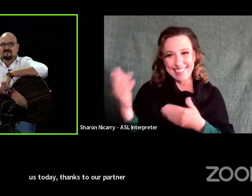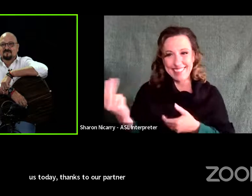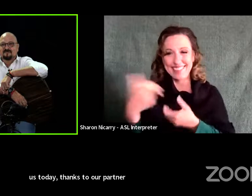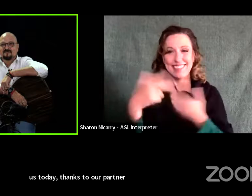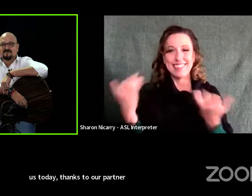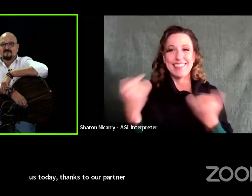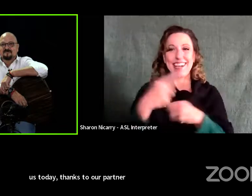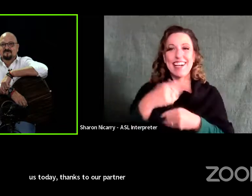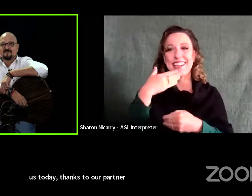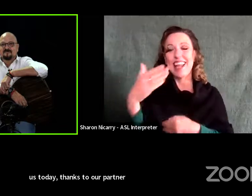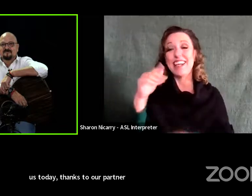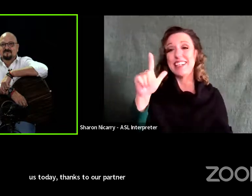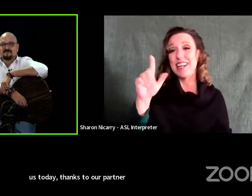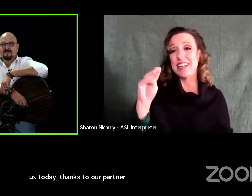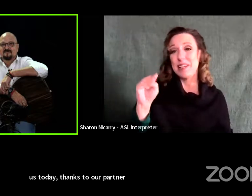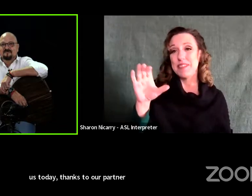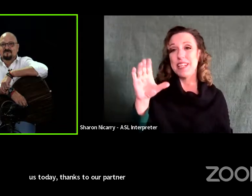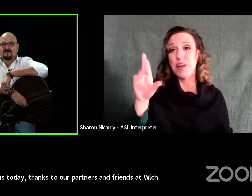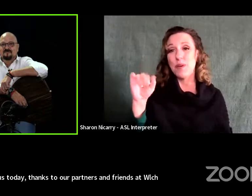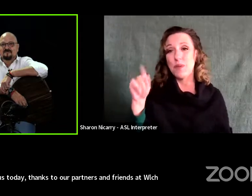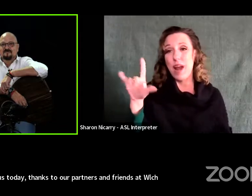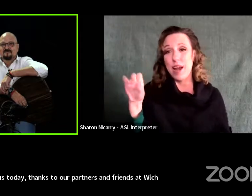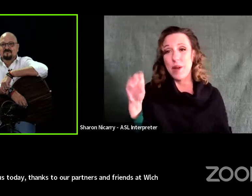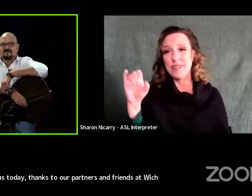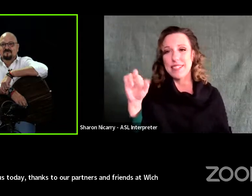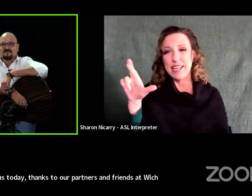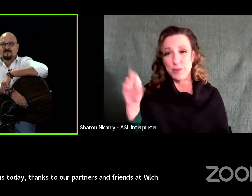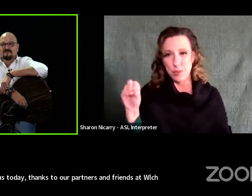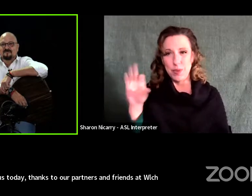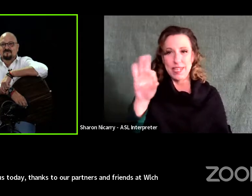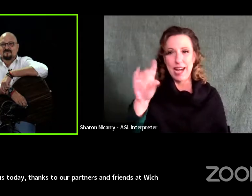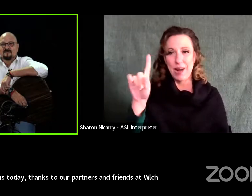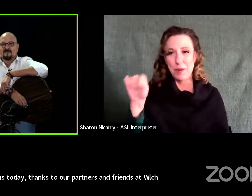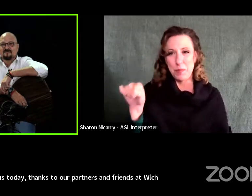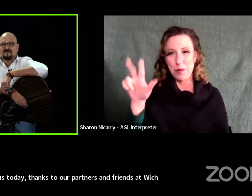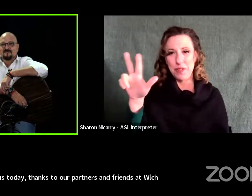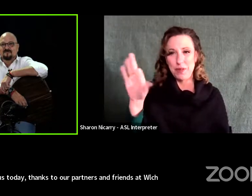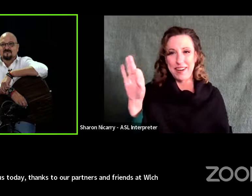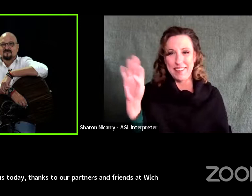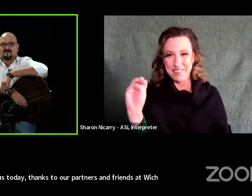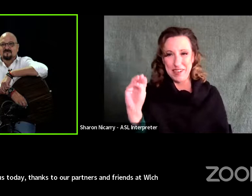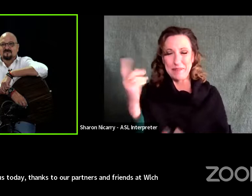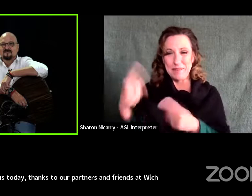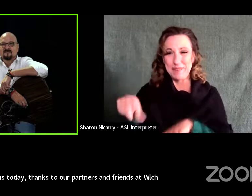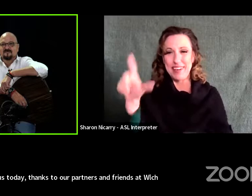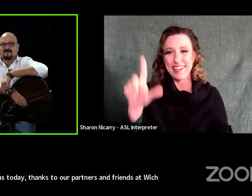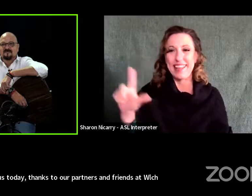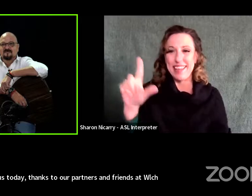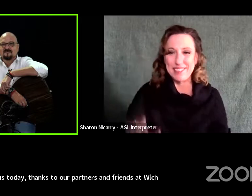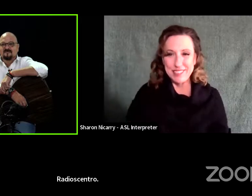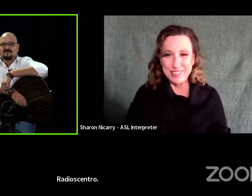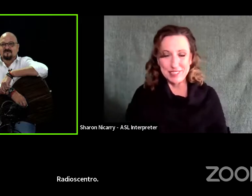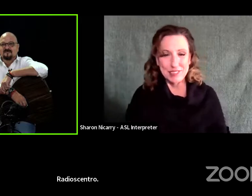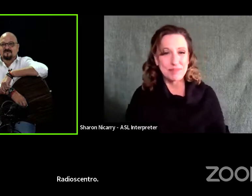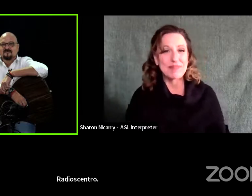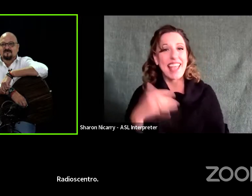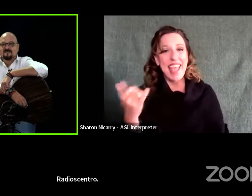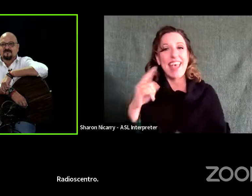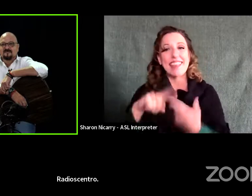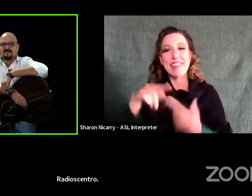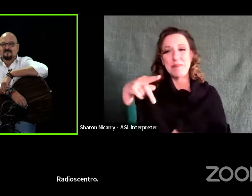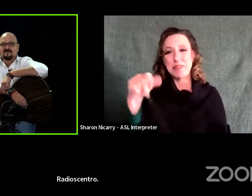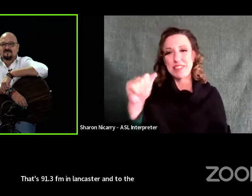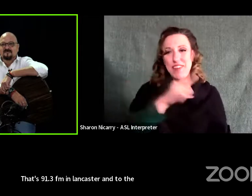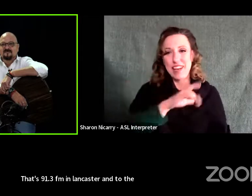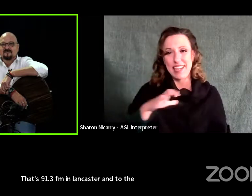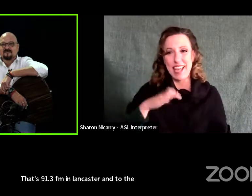at WLCH Radio Centro, that's 91.3 FM in Lancaster, and to the Pennsylvania Council on